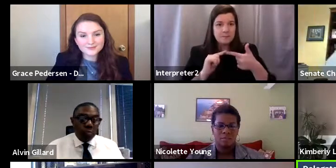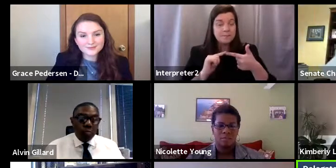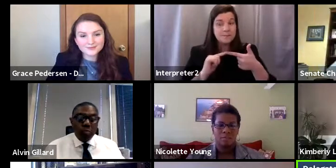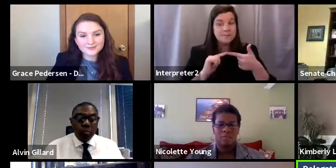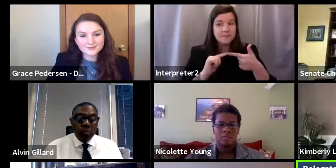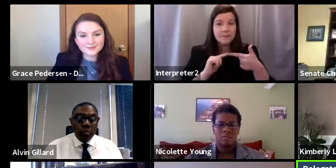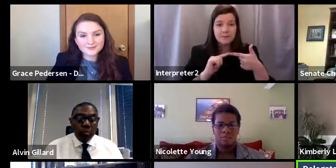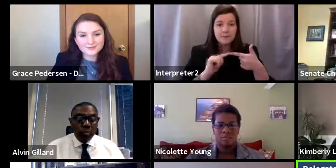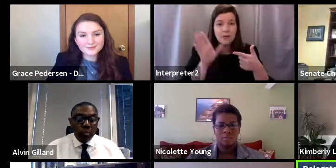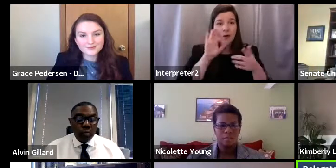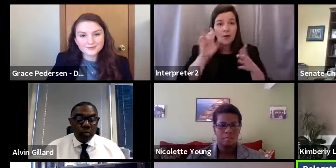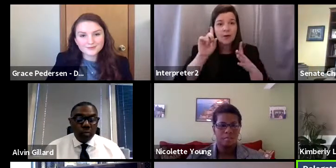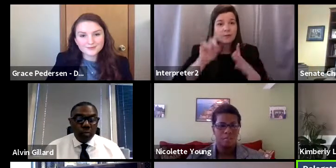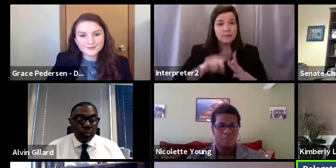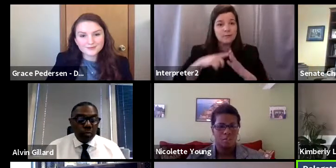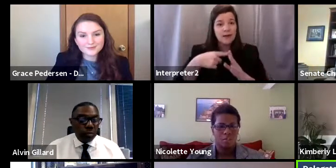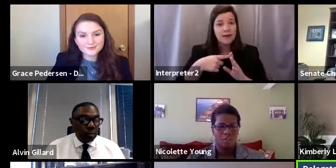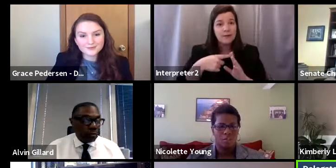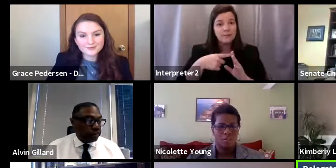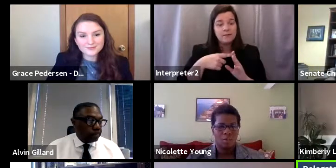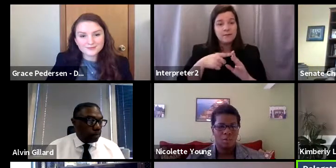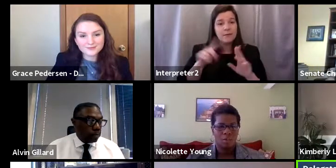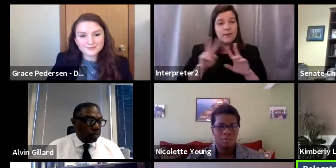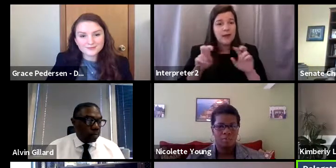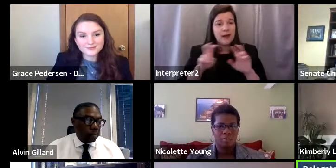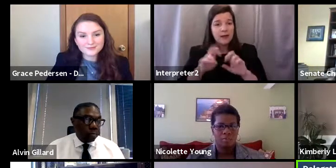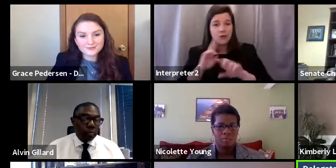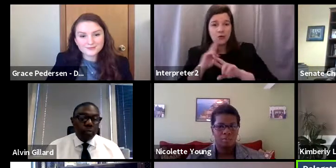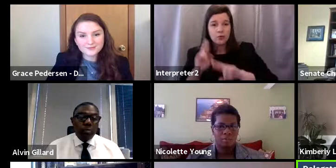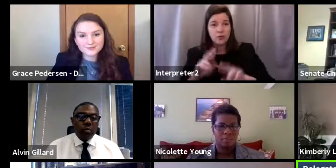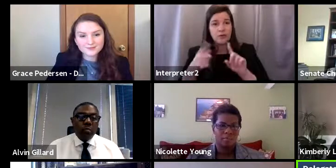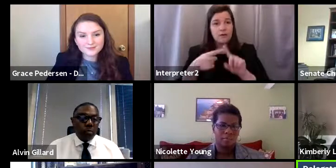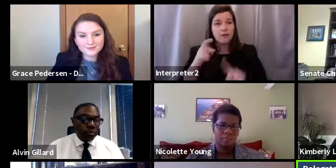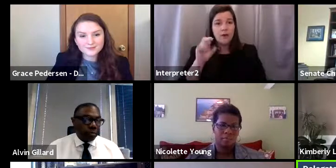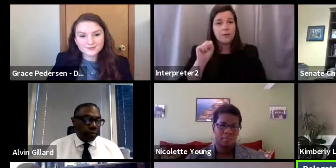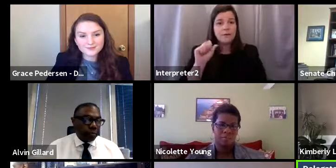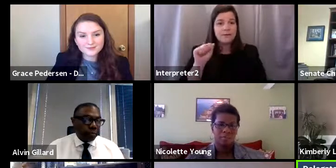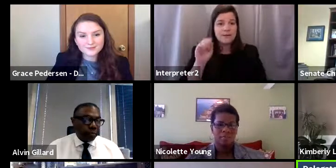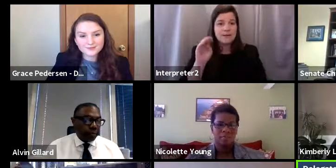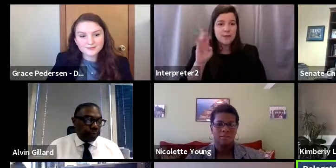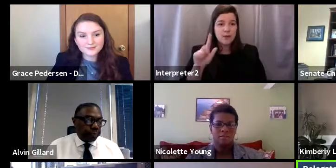start with the analyst report from Samuel Quist.